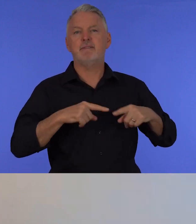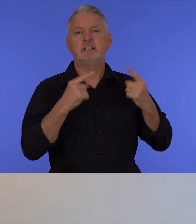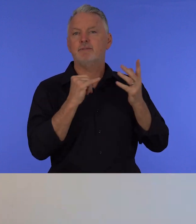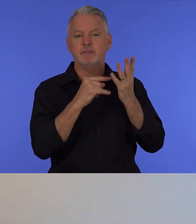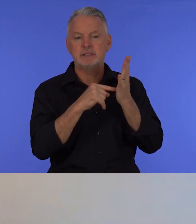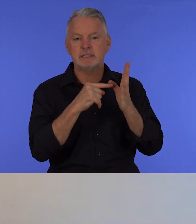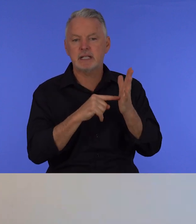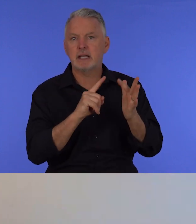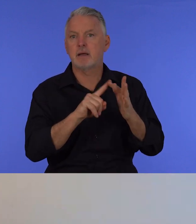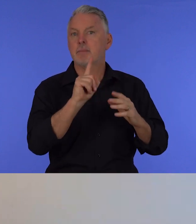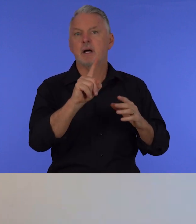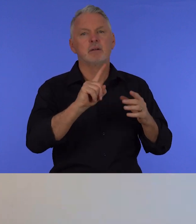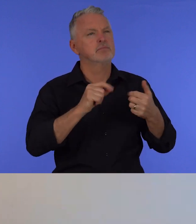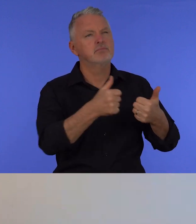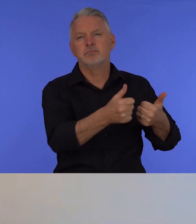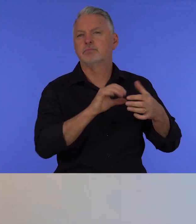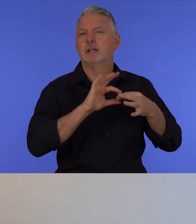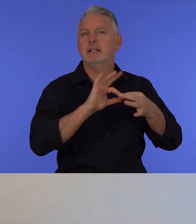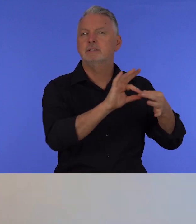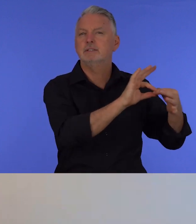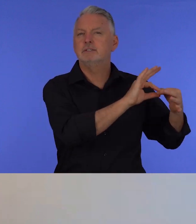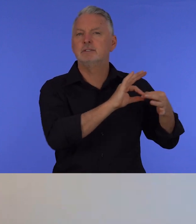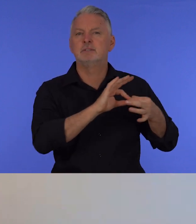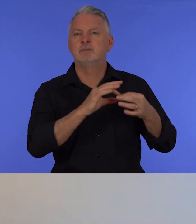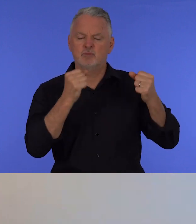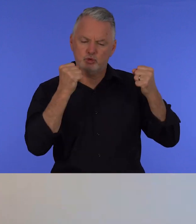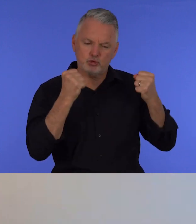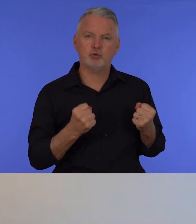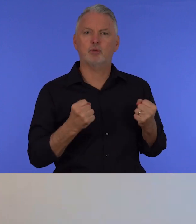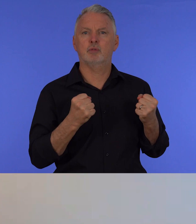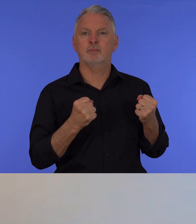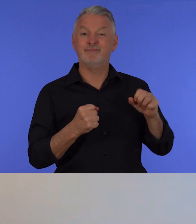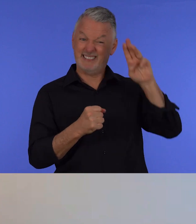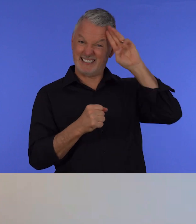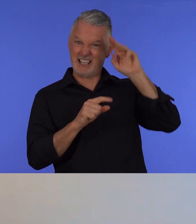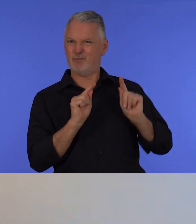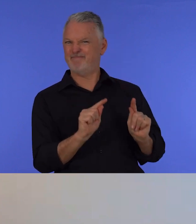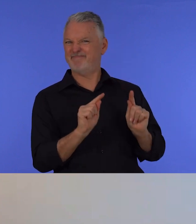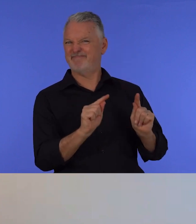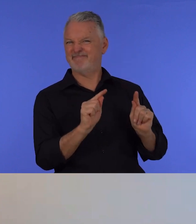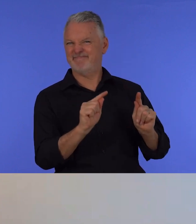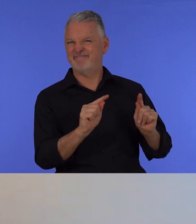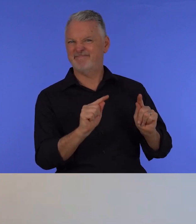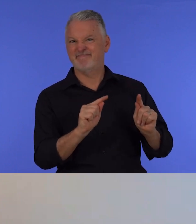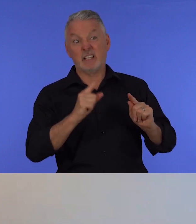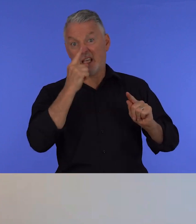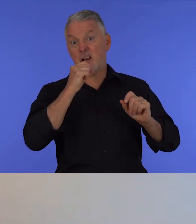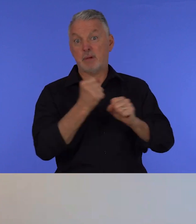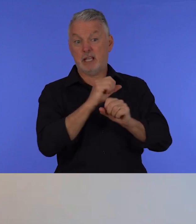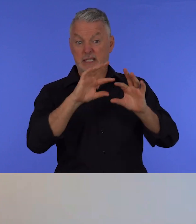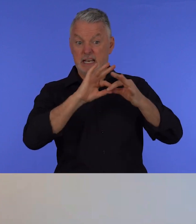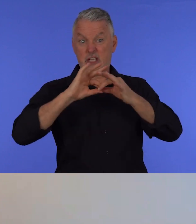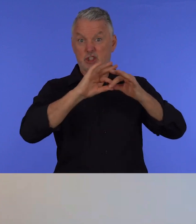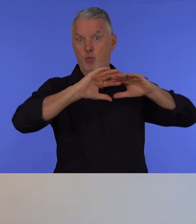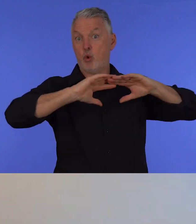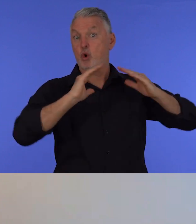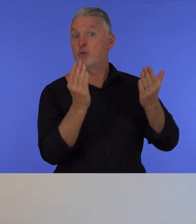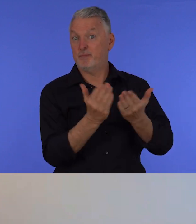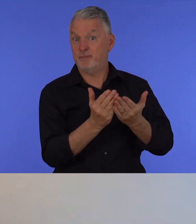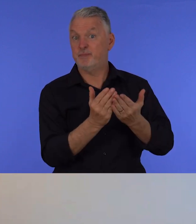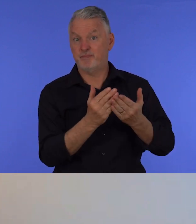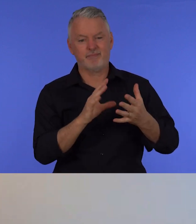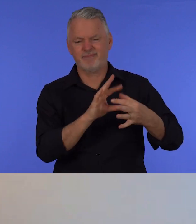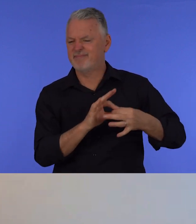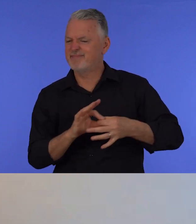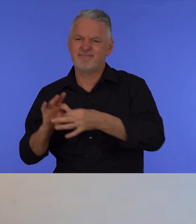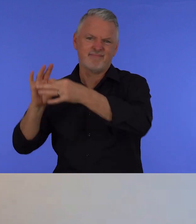scout. They live in different states now, but it doesn't make a difference. Those connections are there. And scouts is one of those things you can make connections